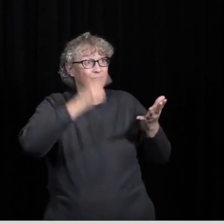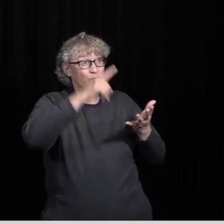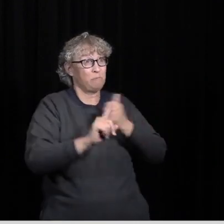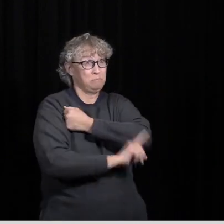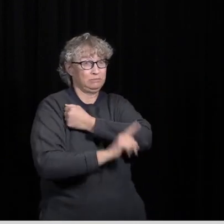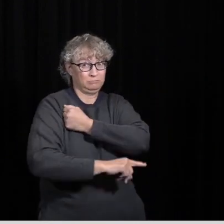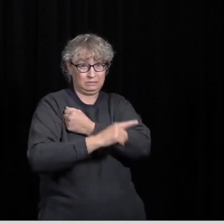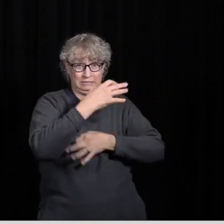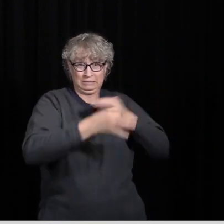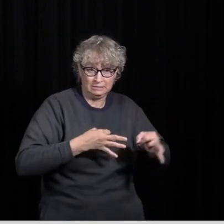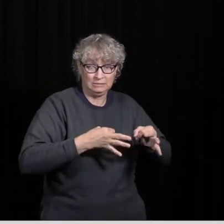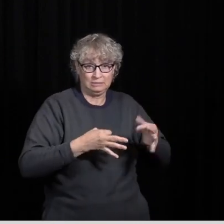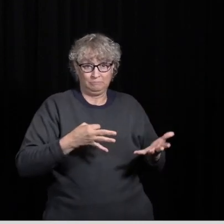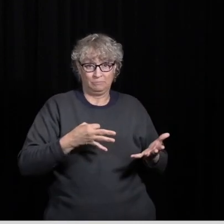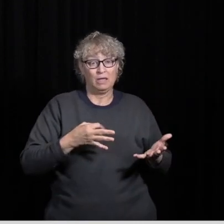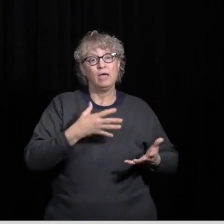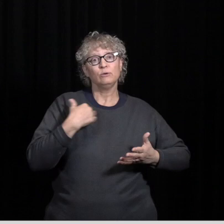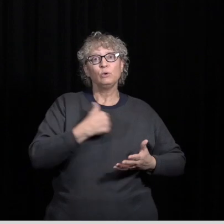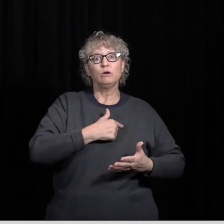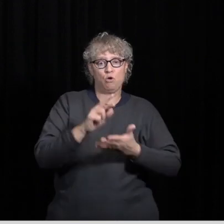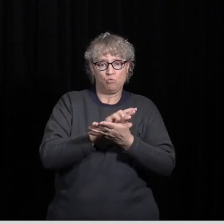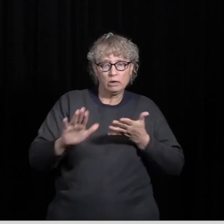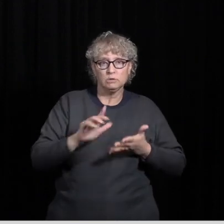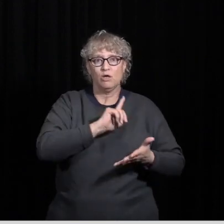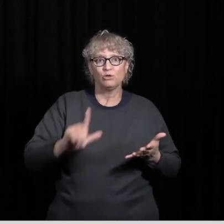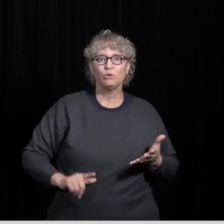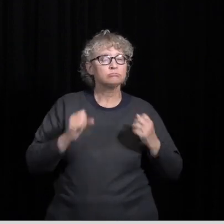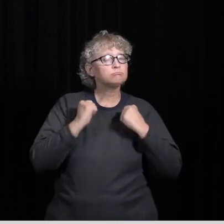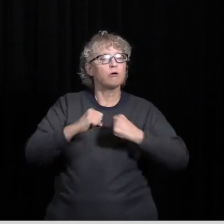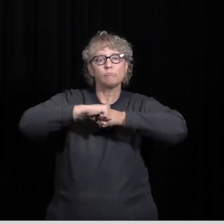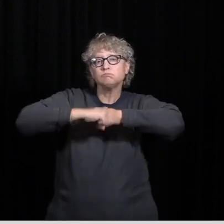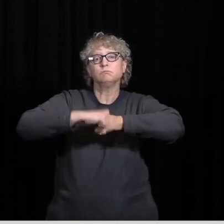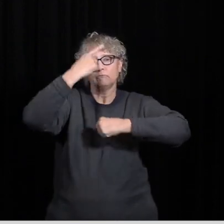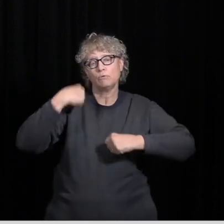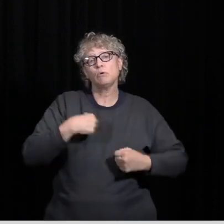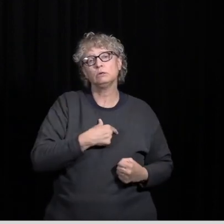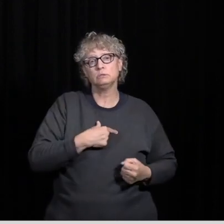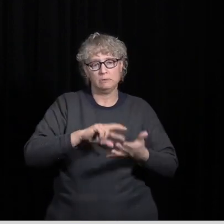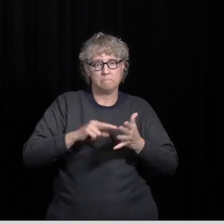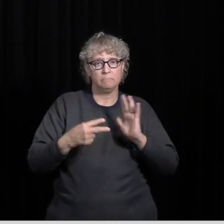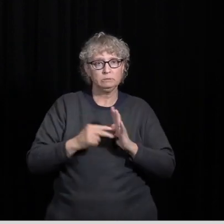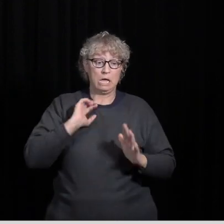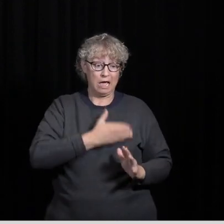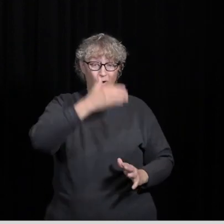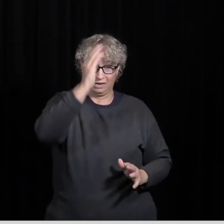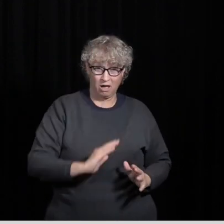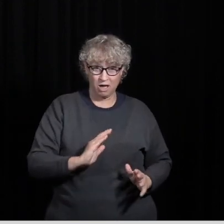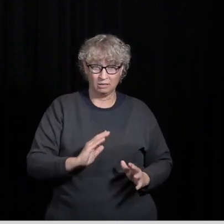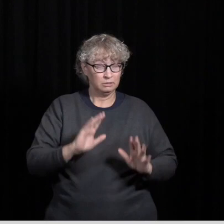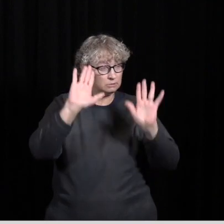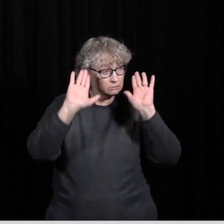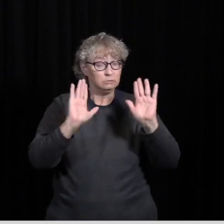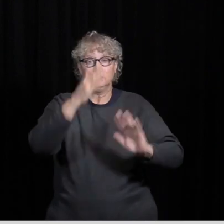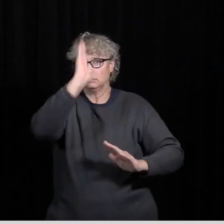are absolutely righteous before God. Because we're righteous, the Lord is a stronghold for us. And what that means is that our God, the